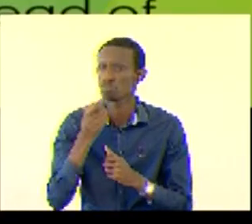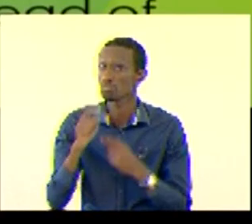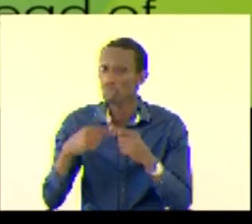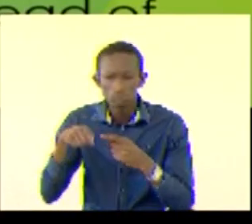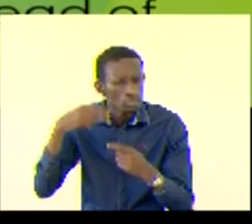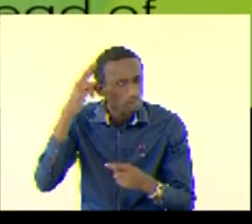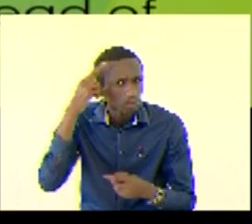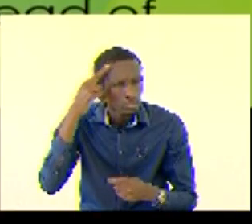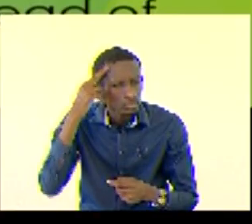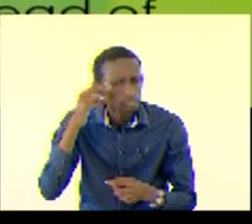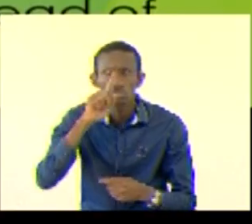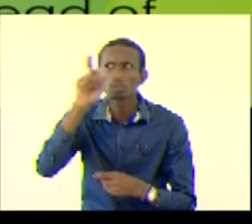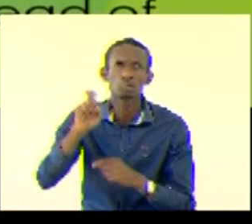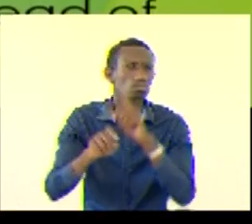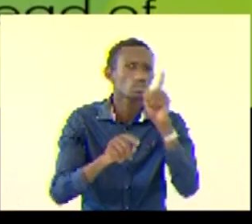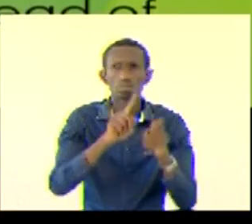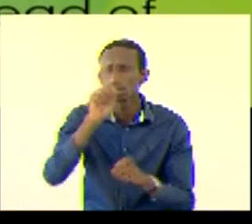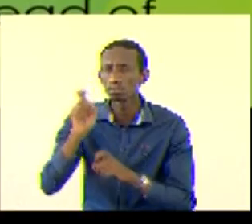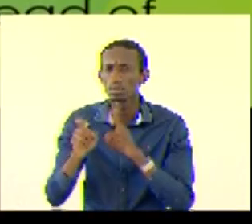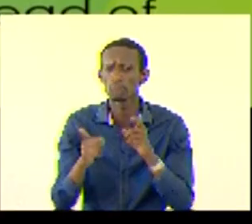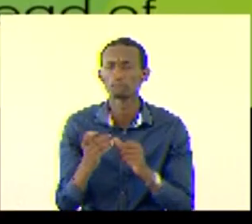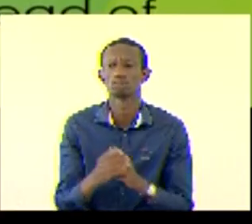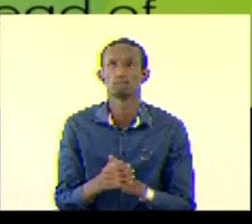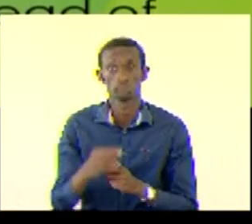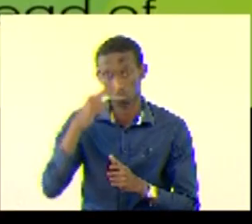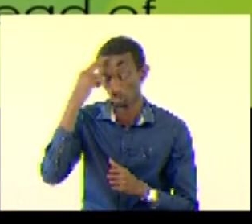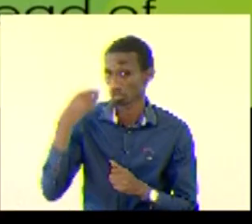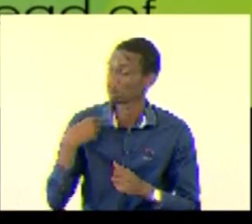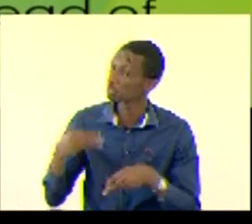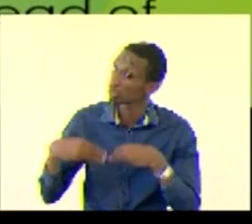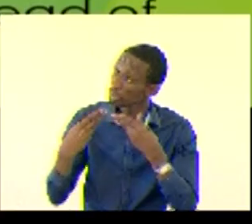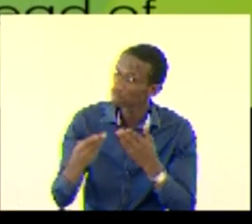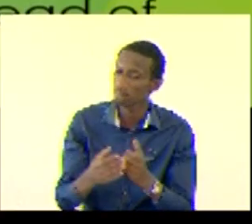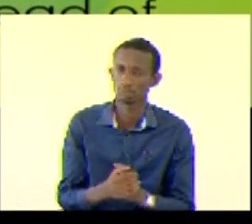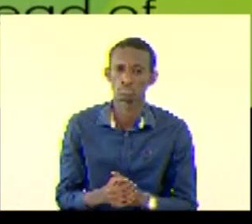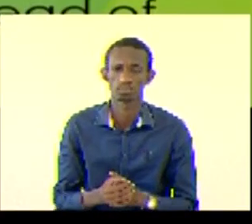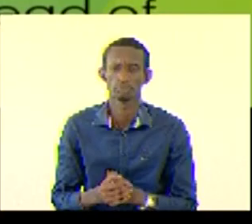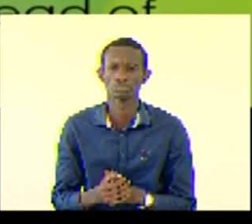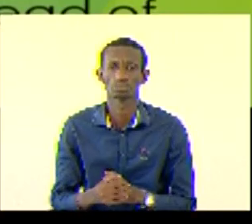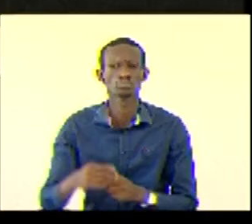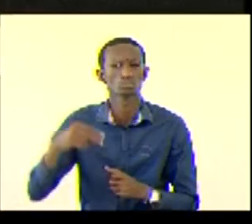remembering the question. That's why I was even reading it. So it is hydrogen peroxide,